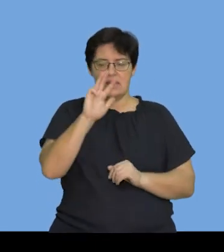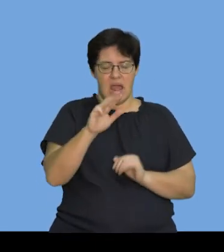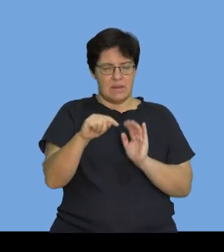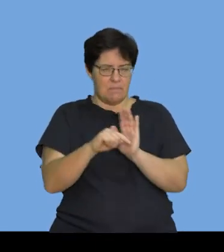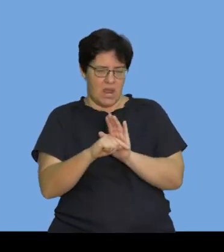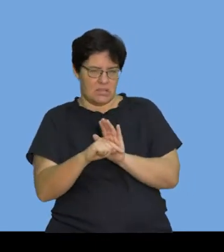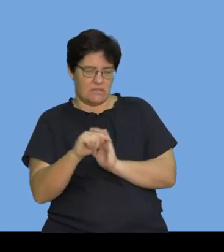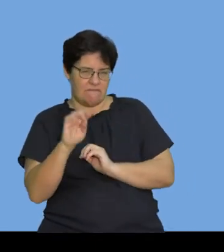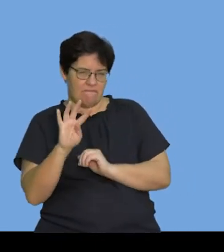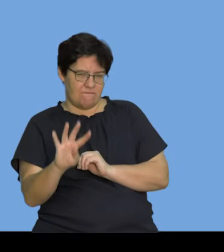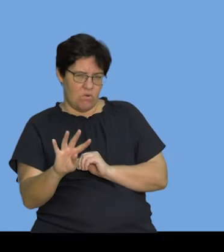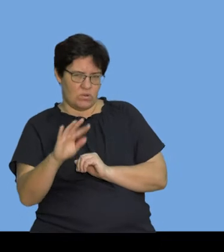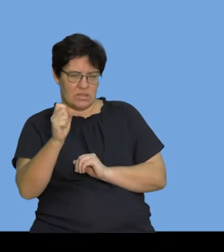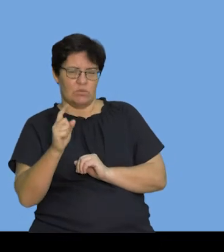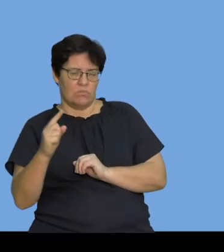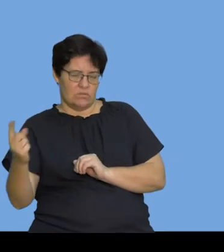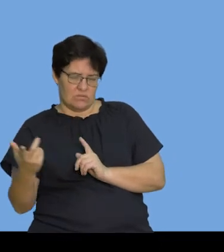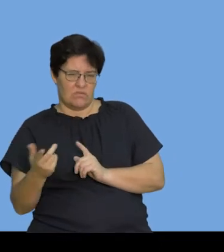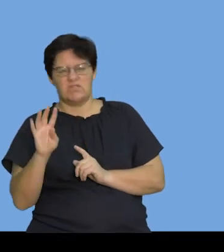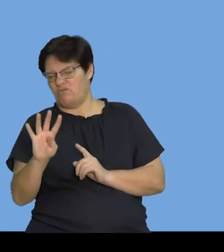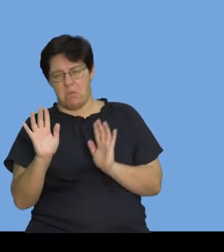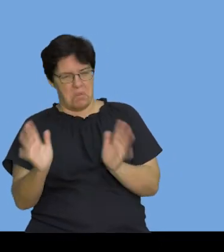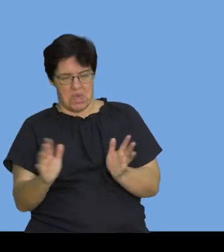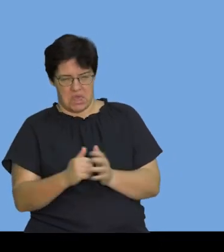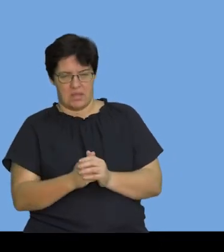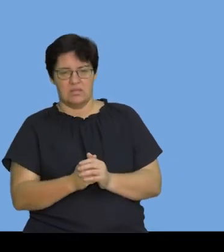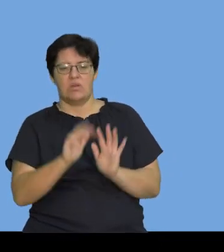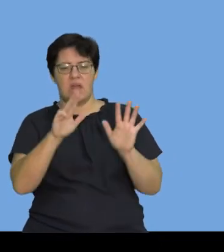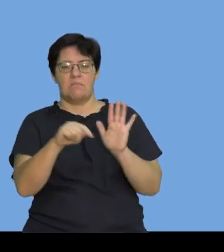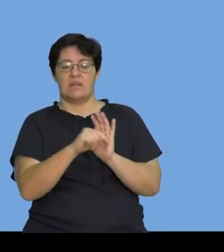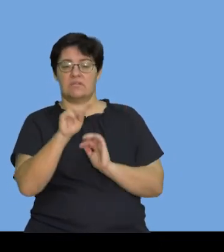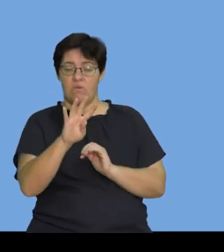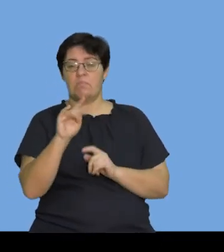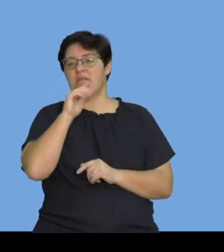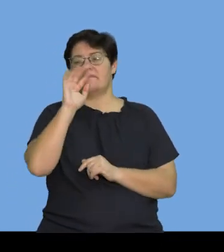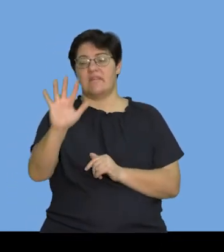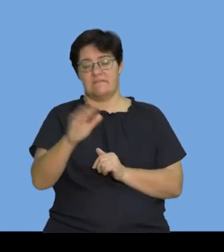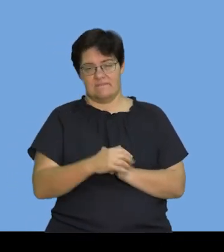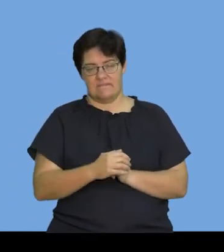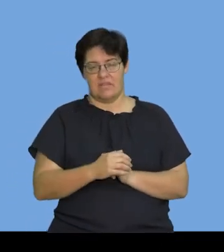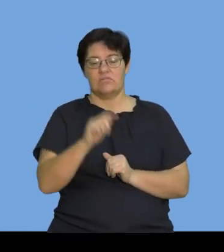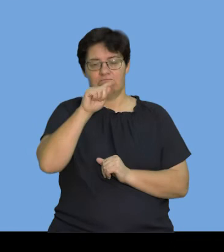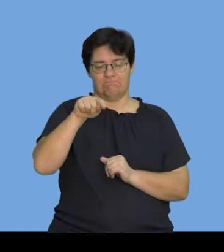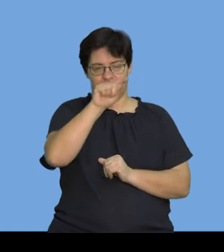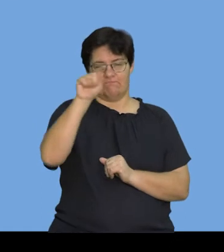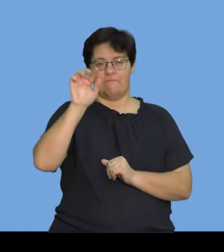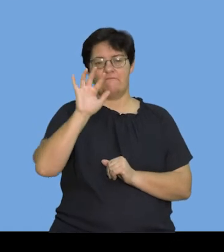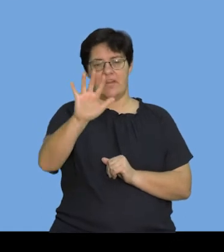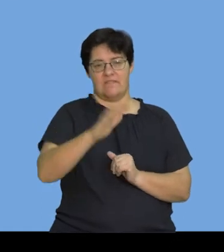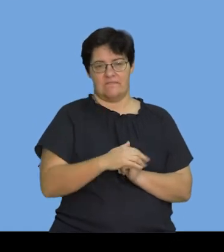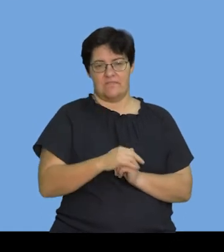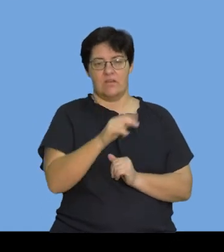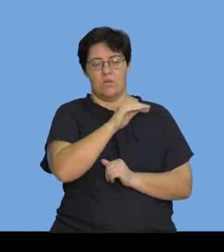4 times 1 times 1 is just 4, right? So 9 minus 4 is 5. So this is square root of 5 over